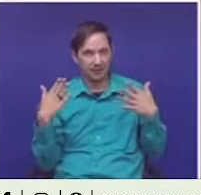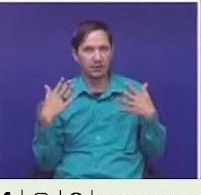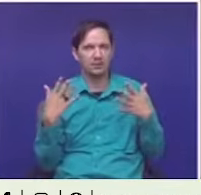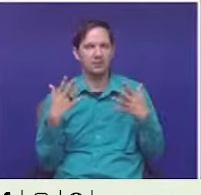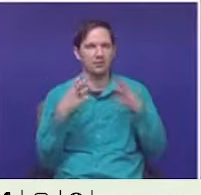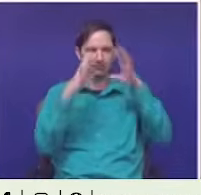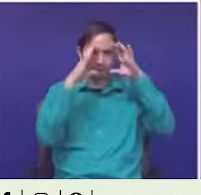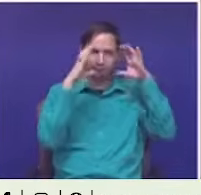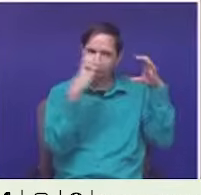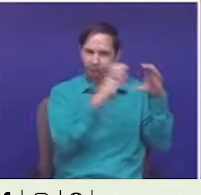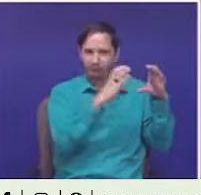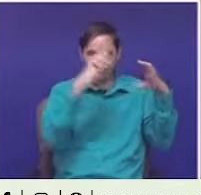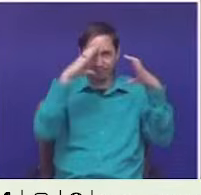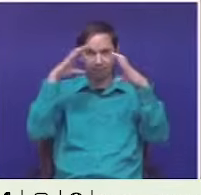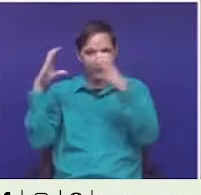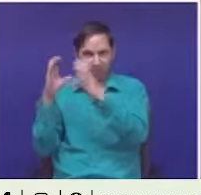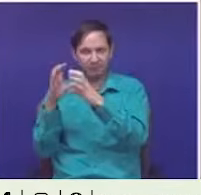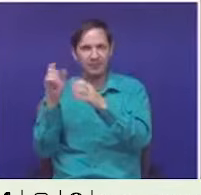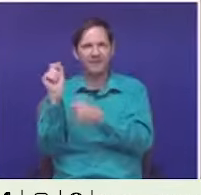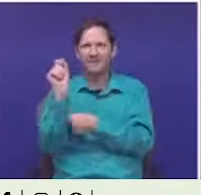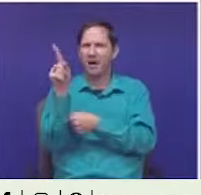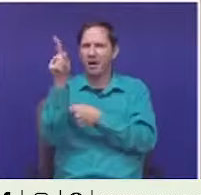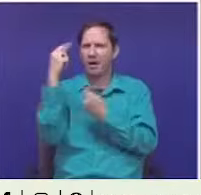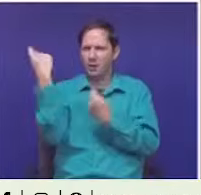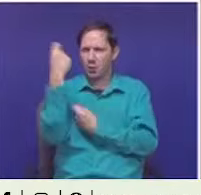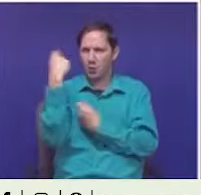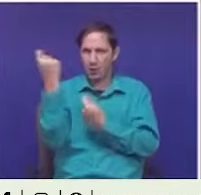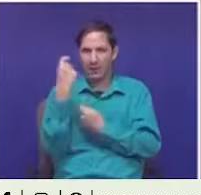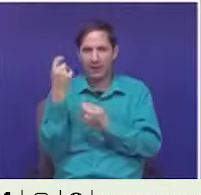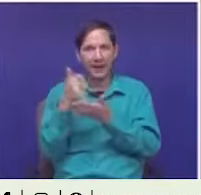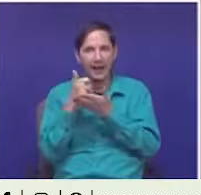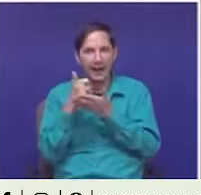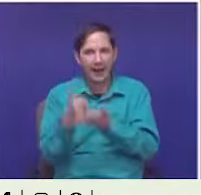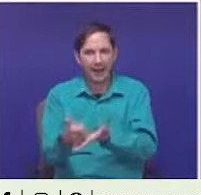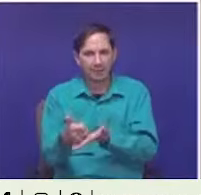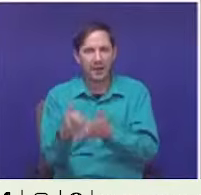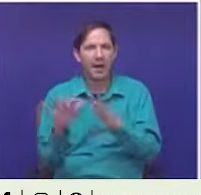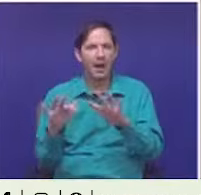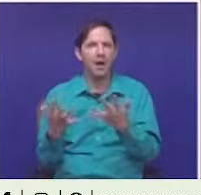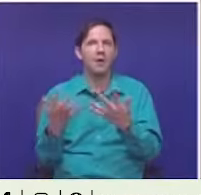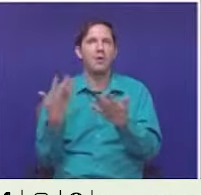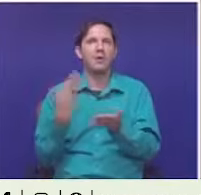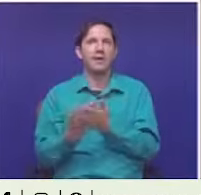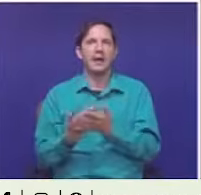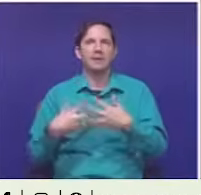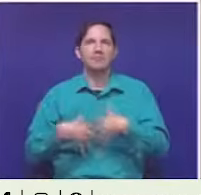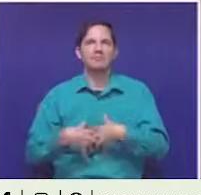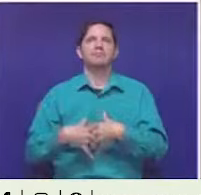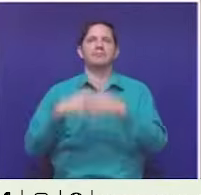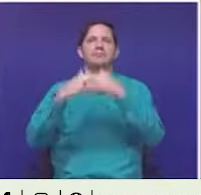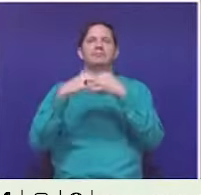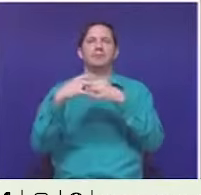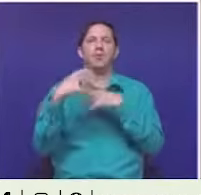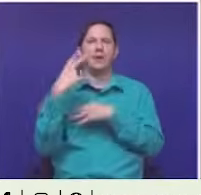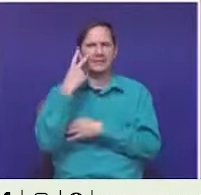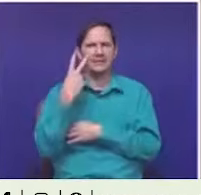this fund, where these philanthropic partners are saying, let us help you scale, because we can see the size of the problem and we want to make